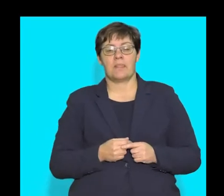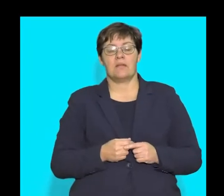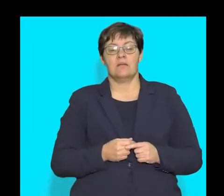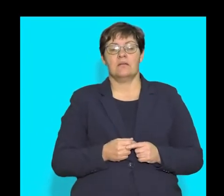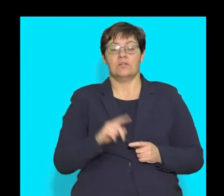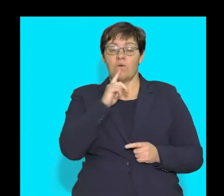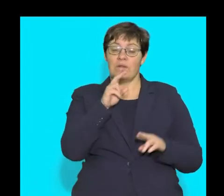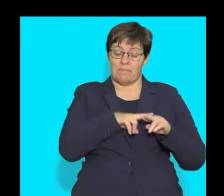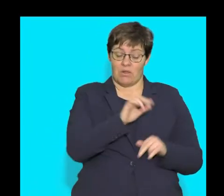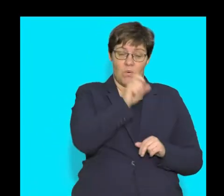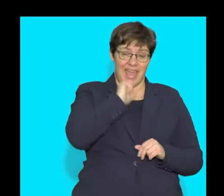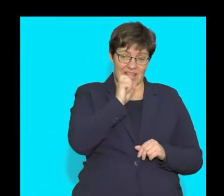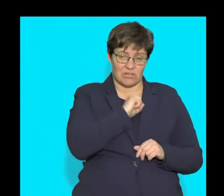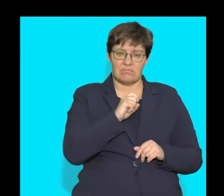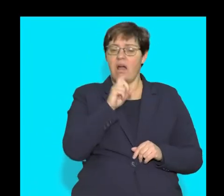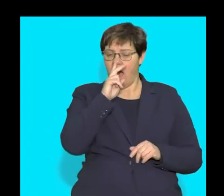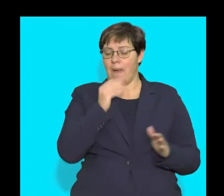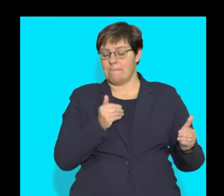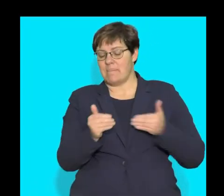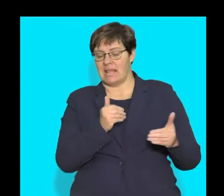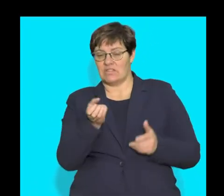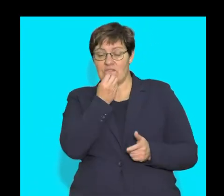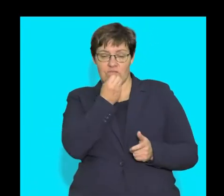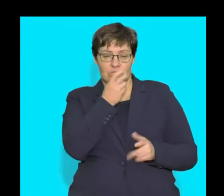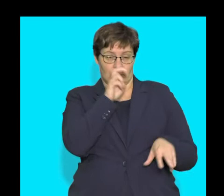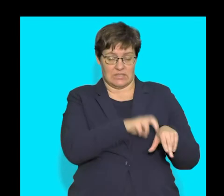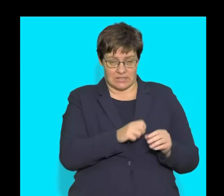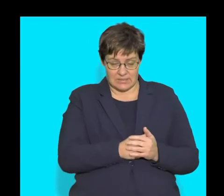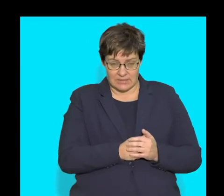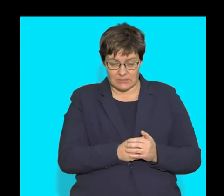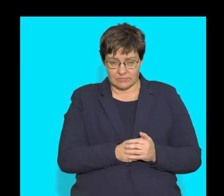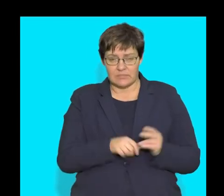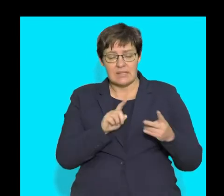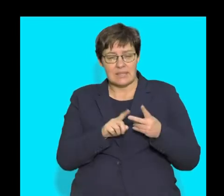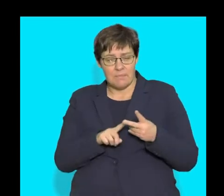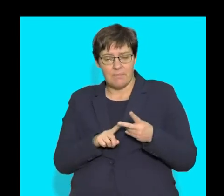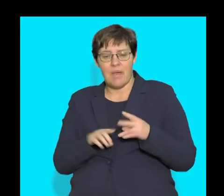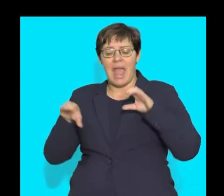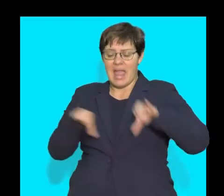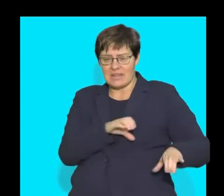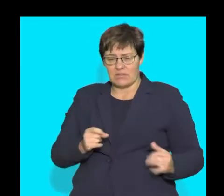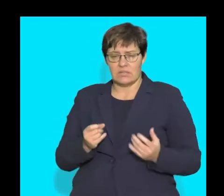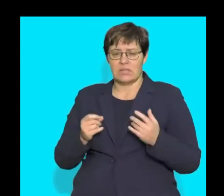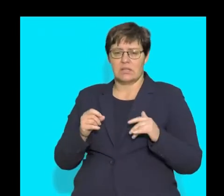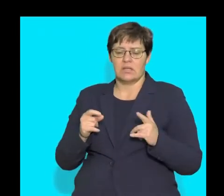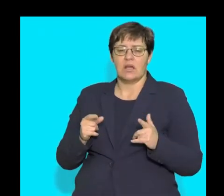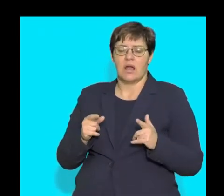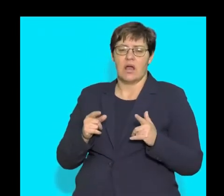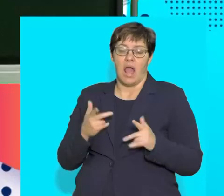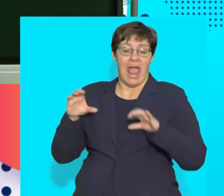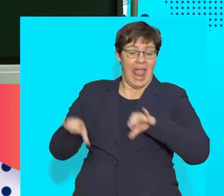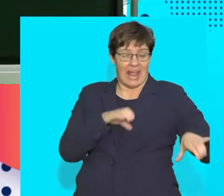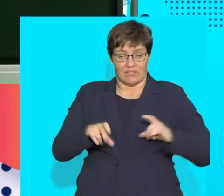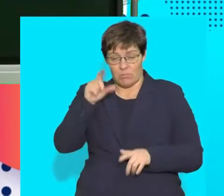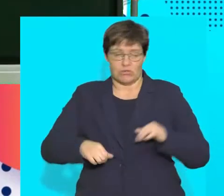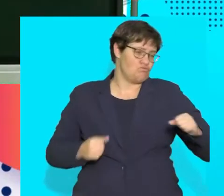the age, we need to look at the balance of nutrients that are needed. We also need to look at the level of activity. If you are an